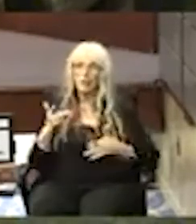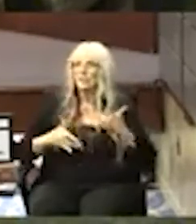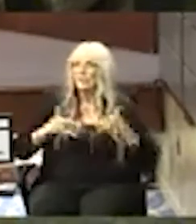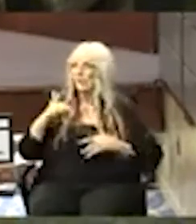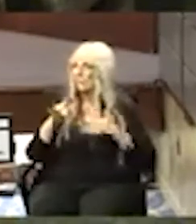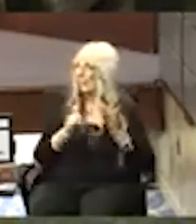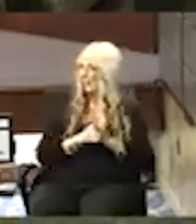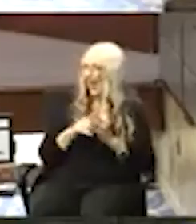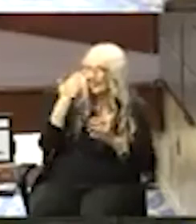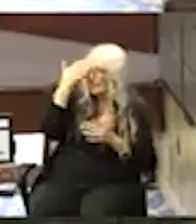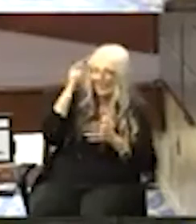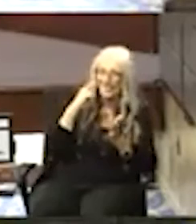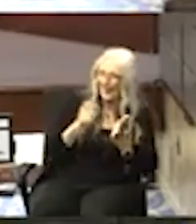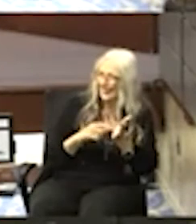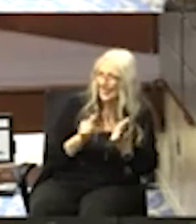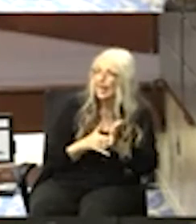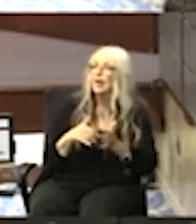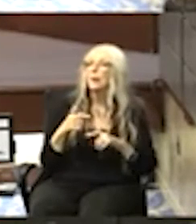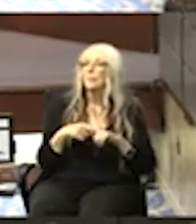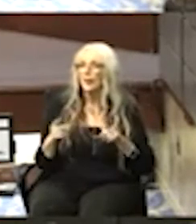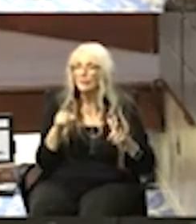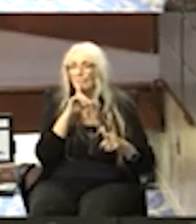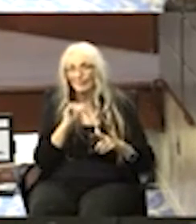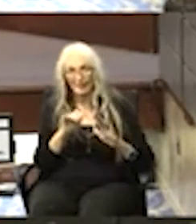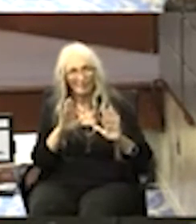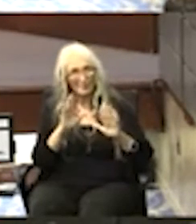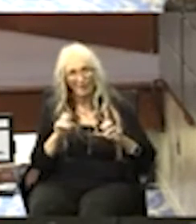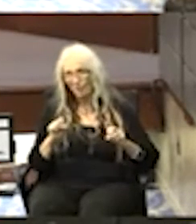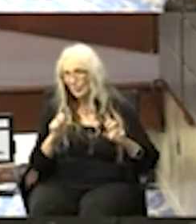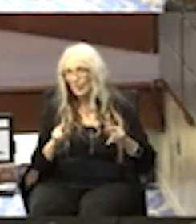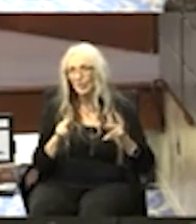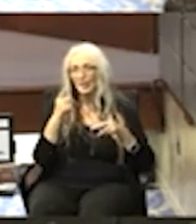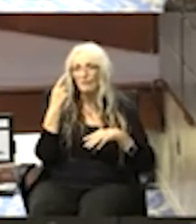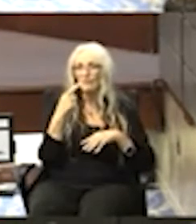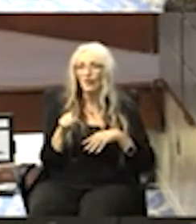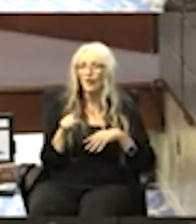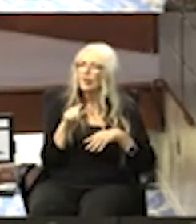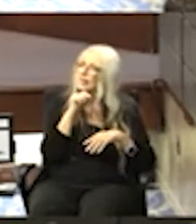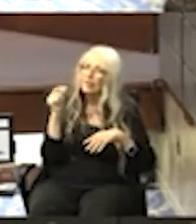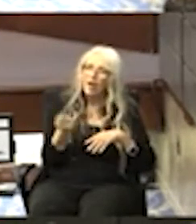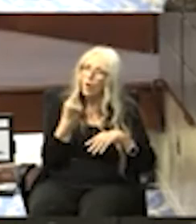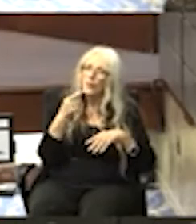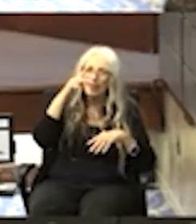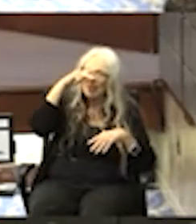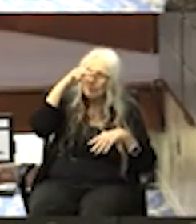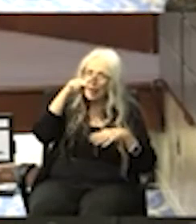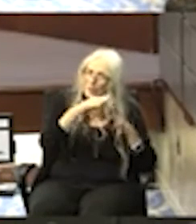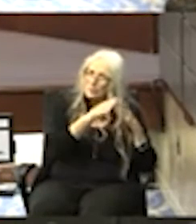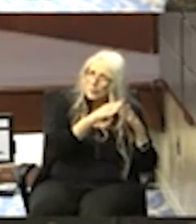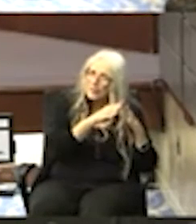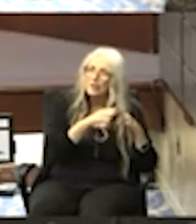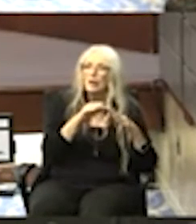can tell it or not. But this is really an opportunity for not just the Hispanic community,